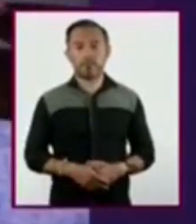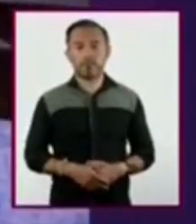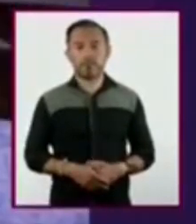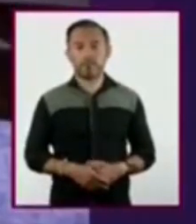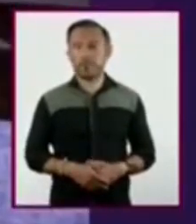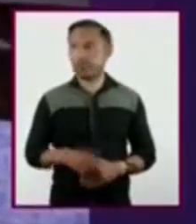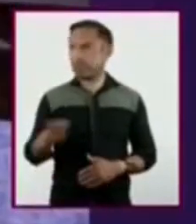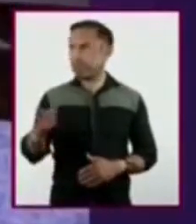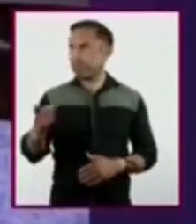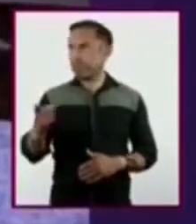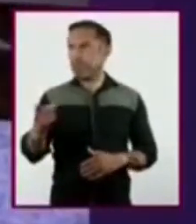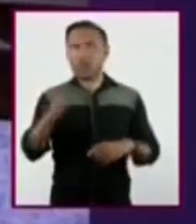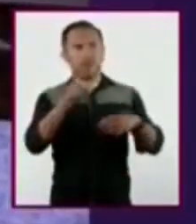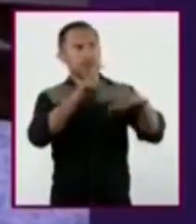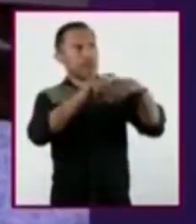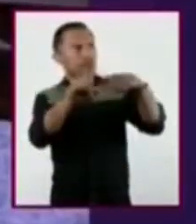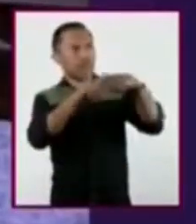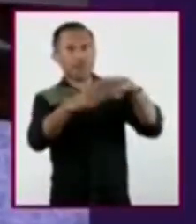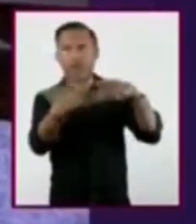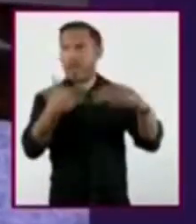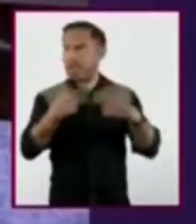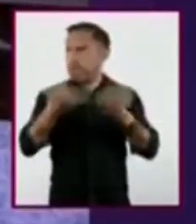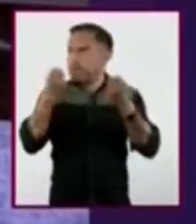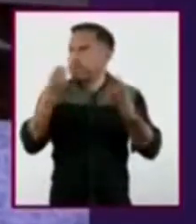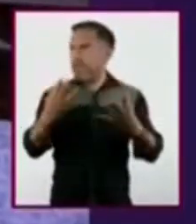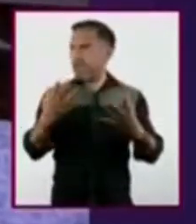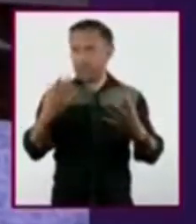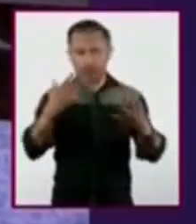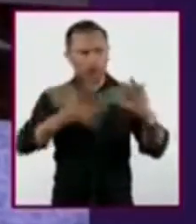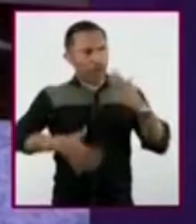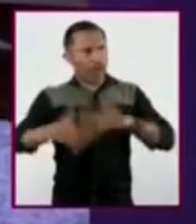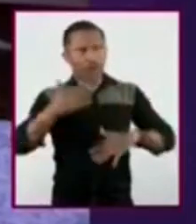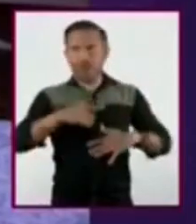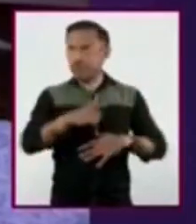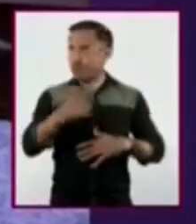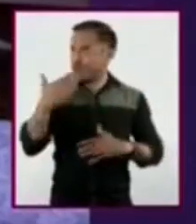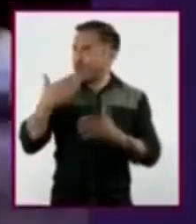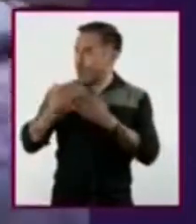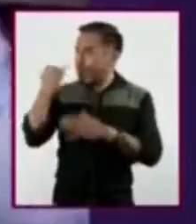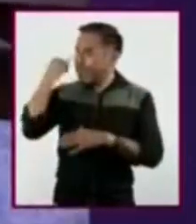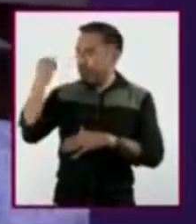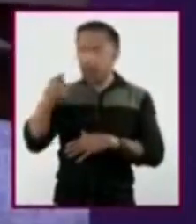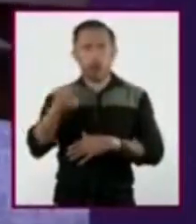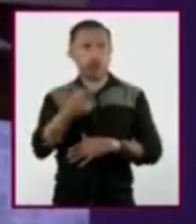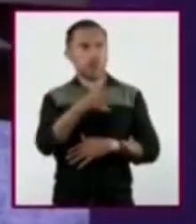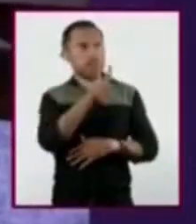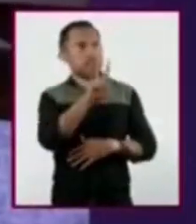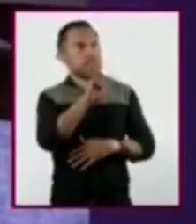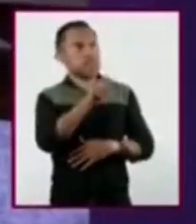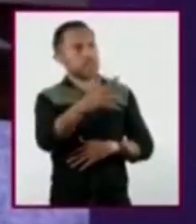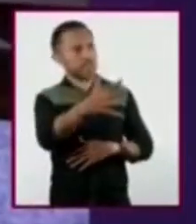In the closet. There are lots of clothes. That's a great idea. Dizzy?